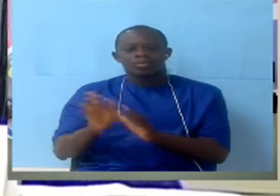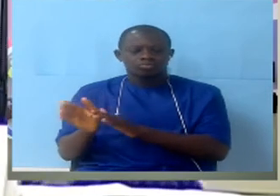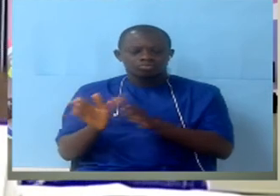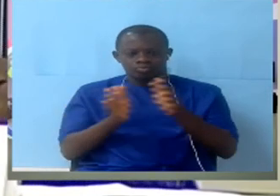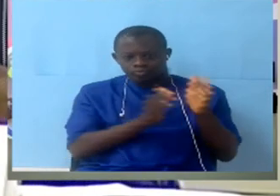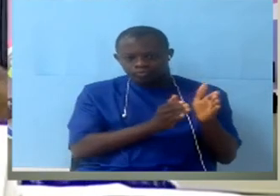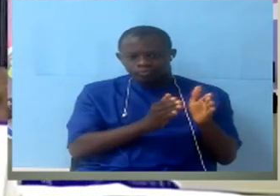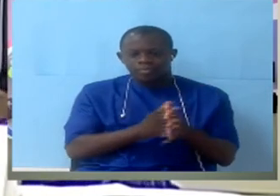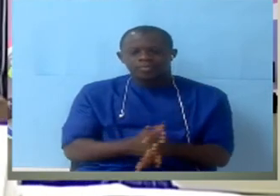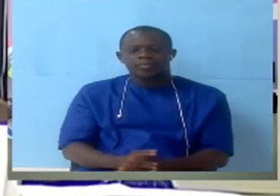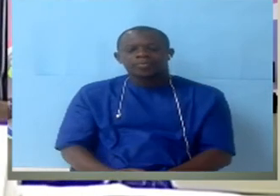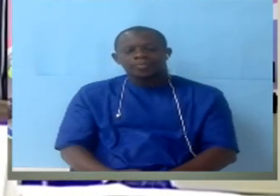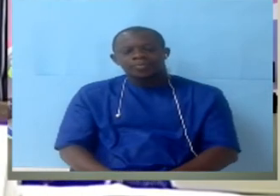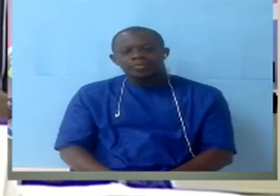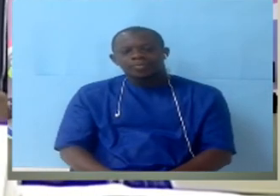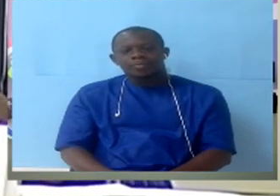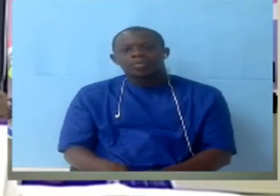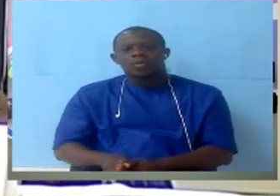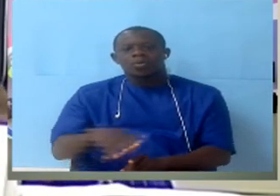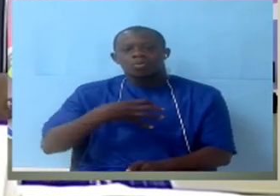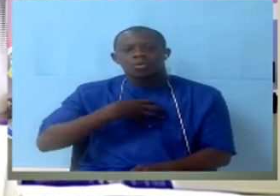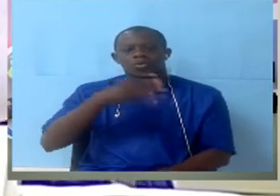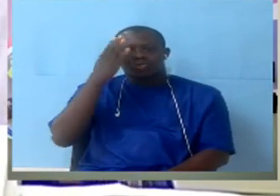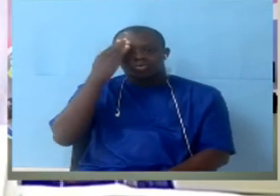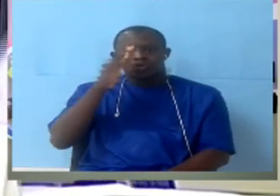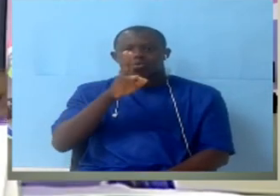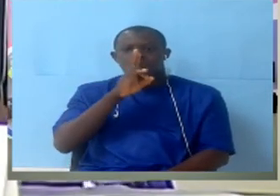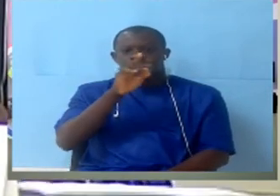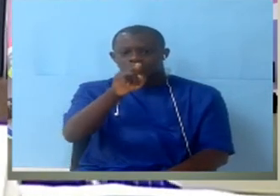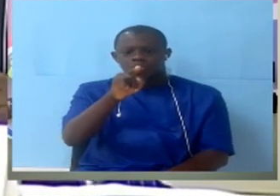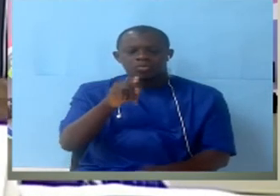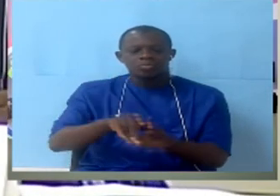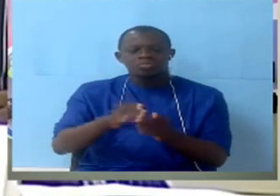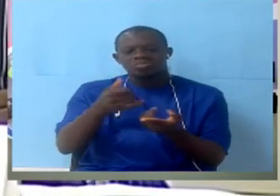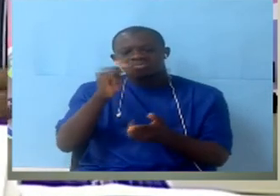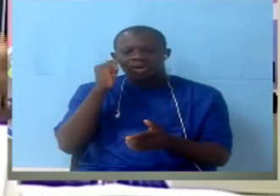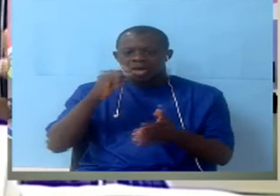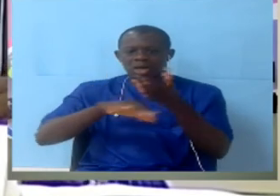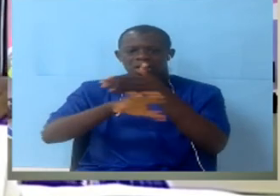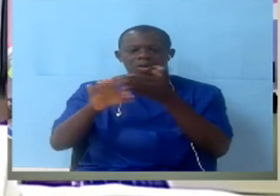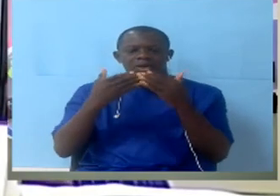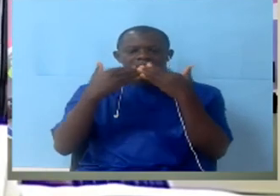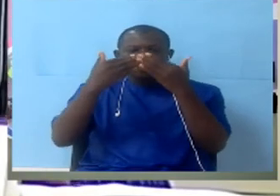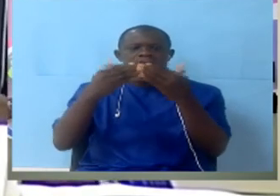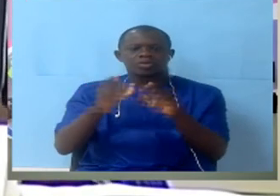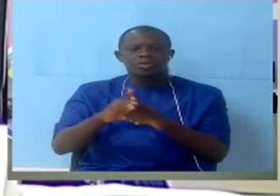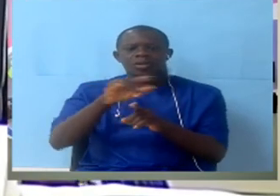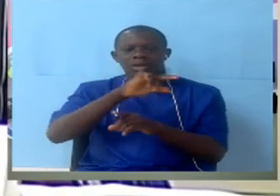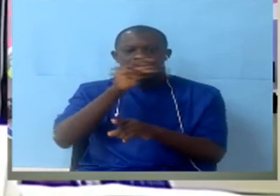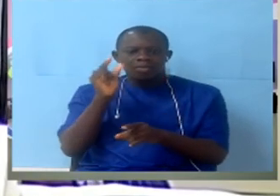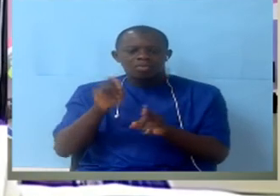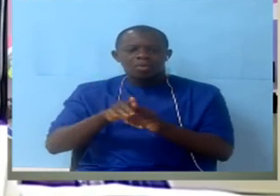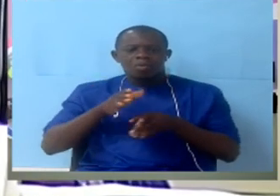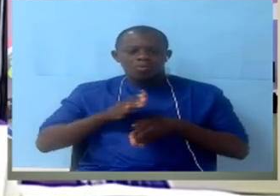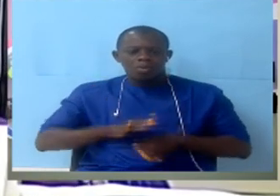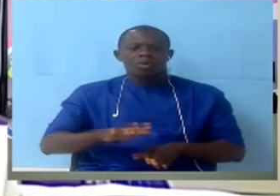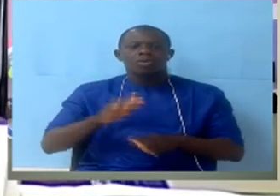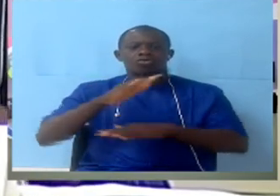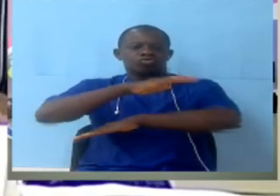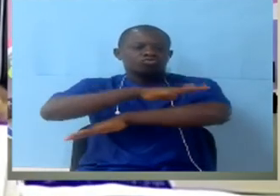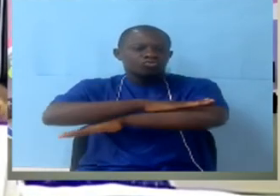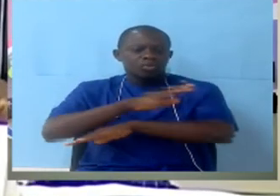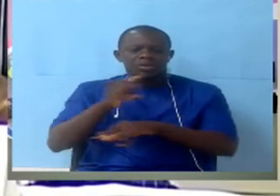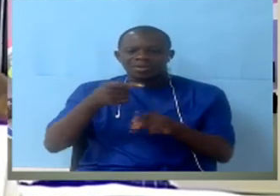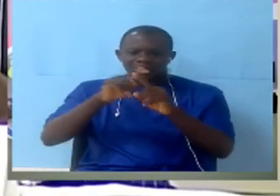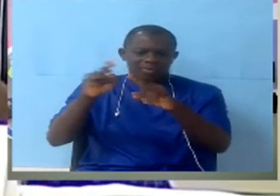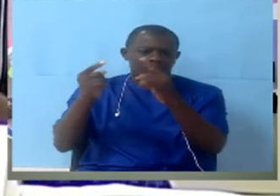aside. Okolala. We would want to know who you are, your background. Belafla kalo. Biographical information. Belafla kalo. Itelem jumari